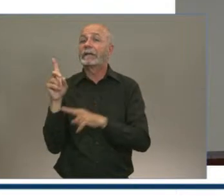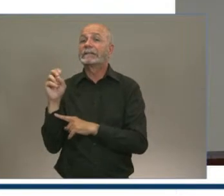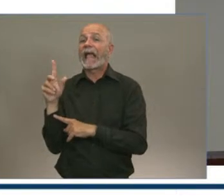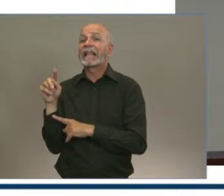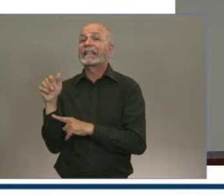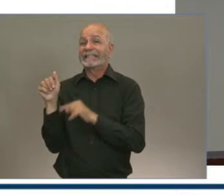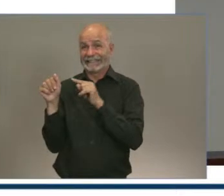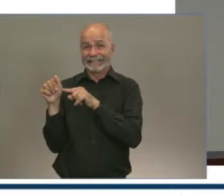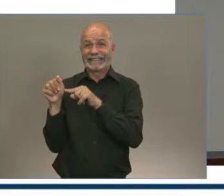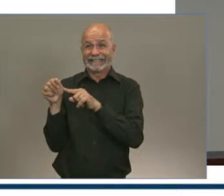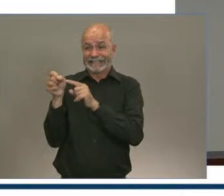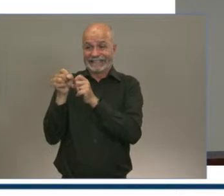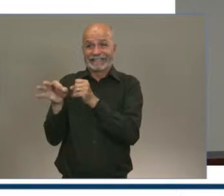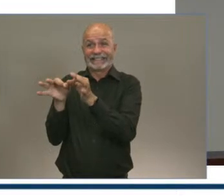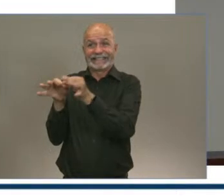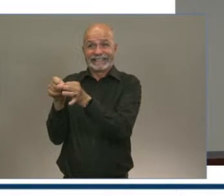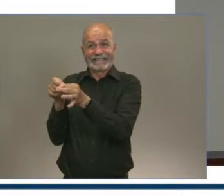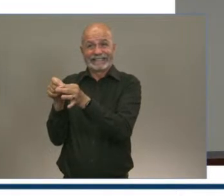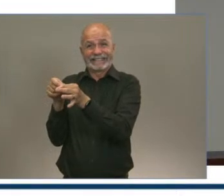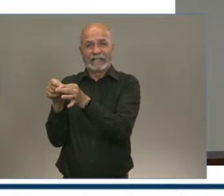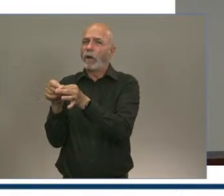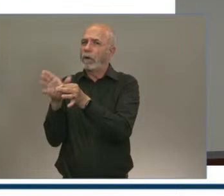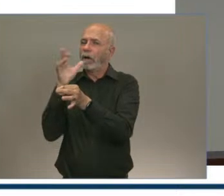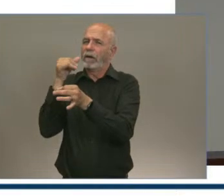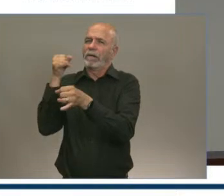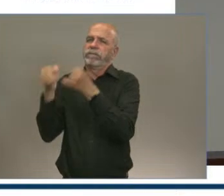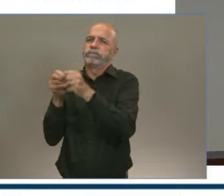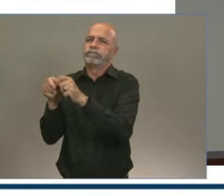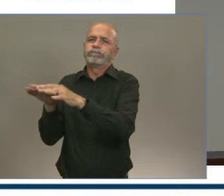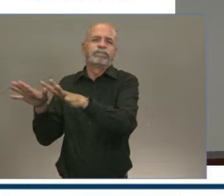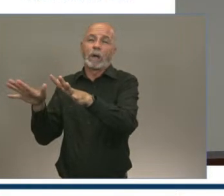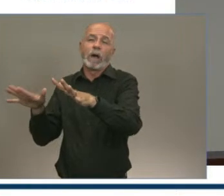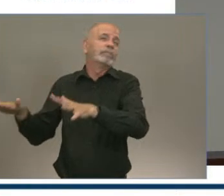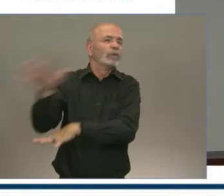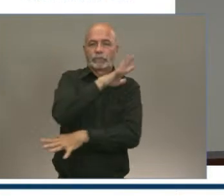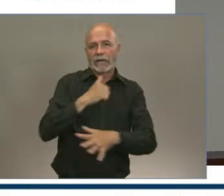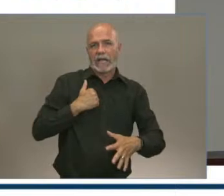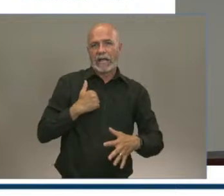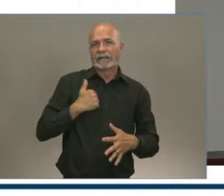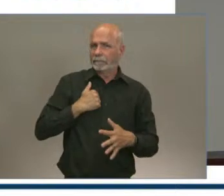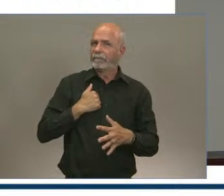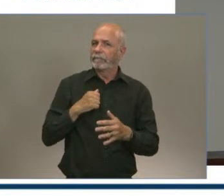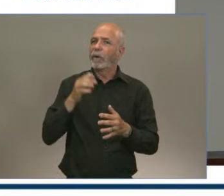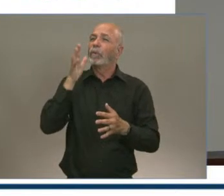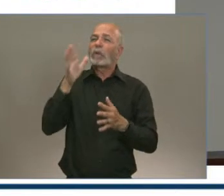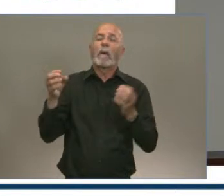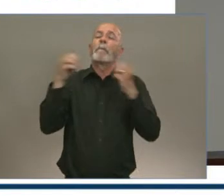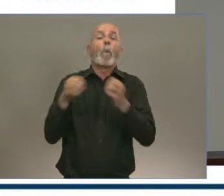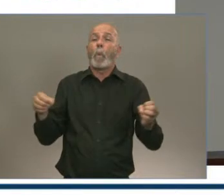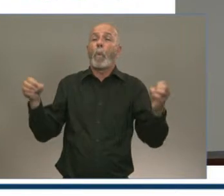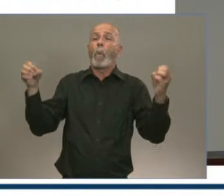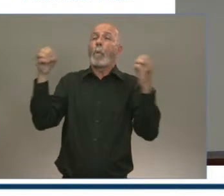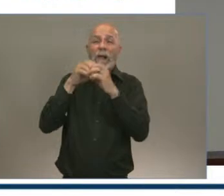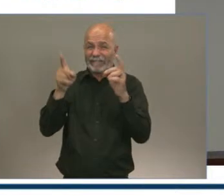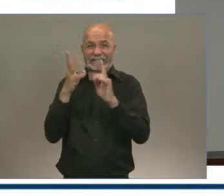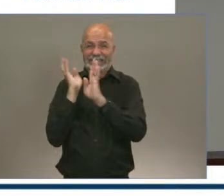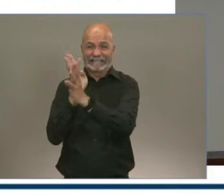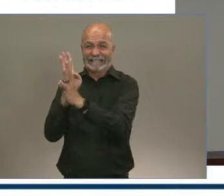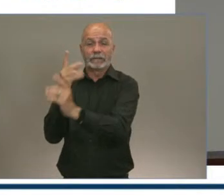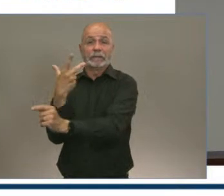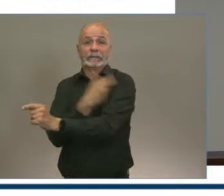into our region of Canada right now until we build up much higher levels of two-dose vaccine